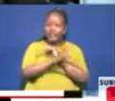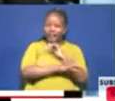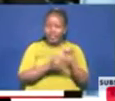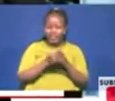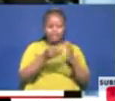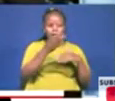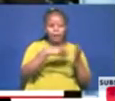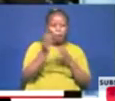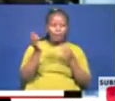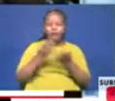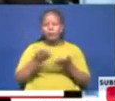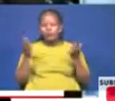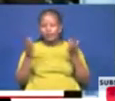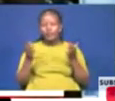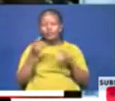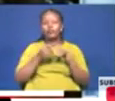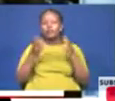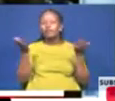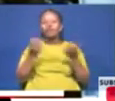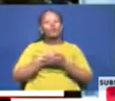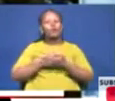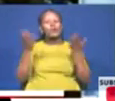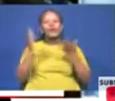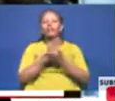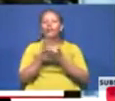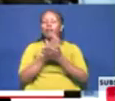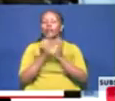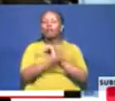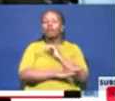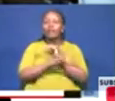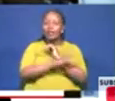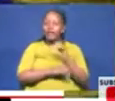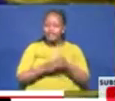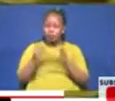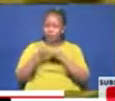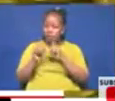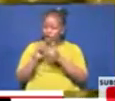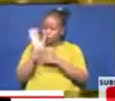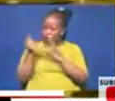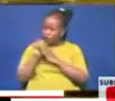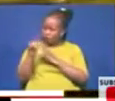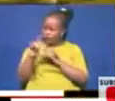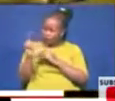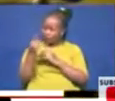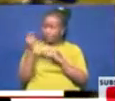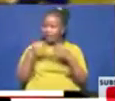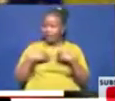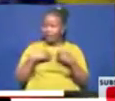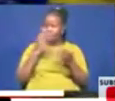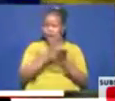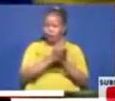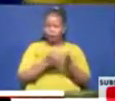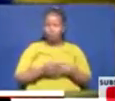products randomly from every part of this country, and all these get tested. KEB says the investigations